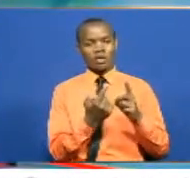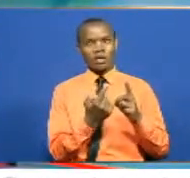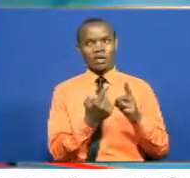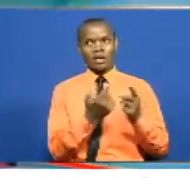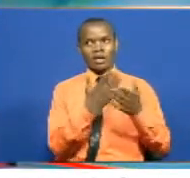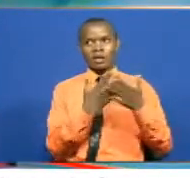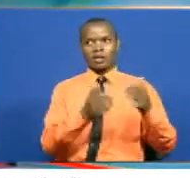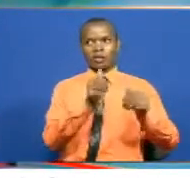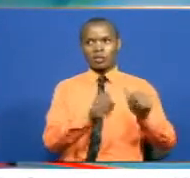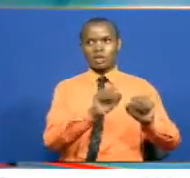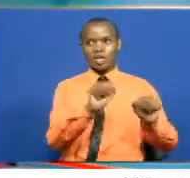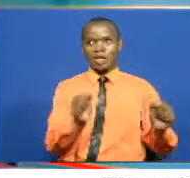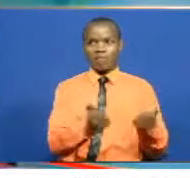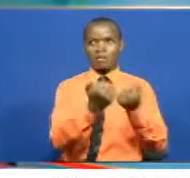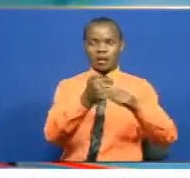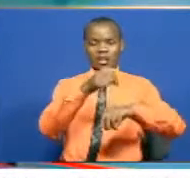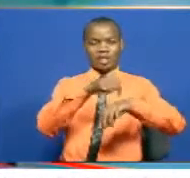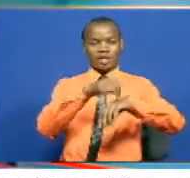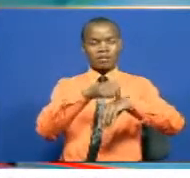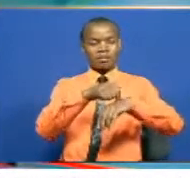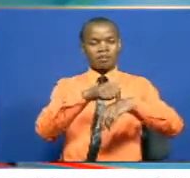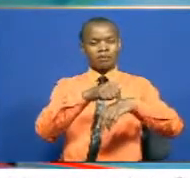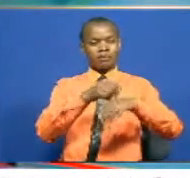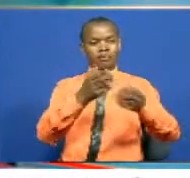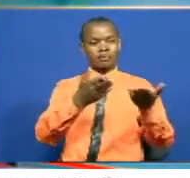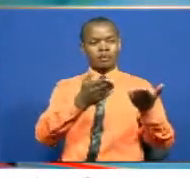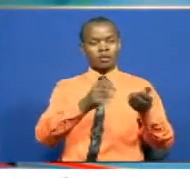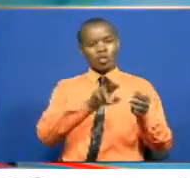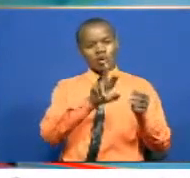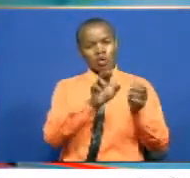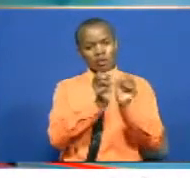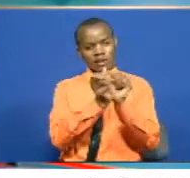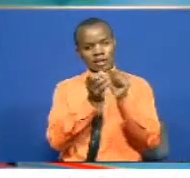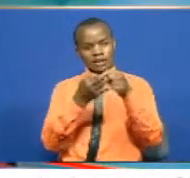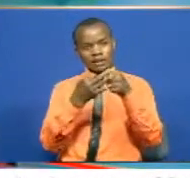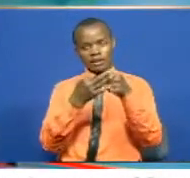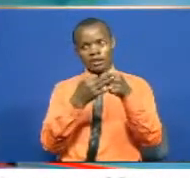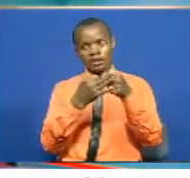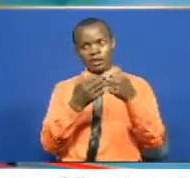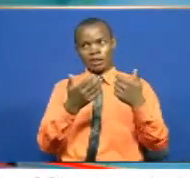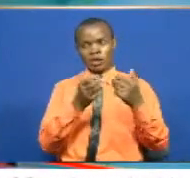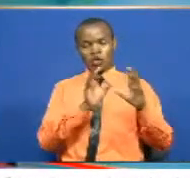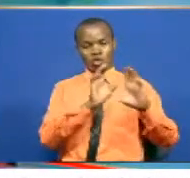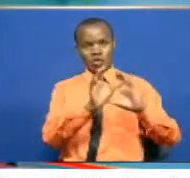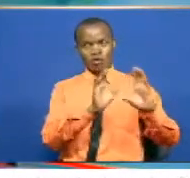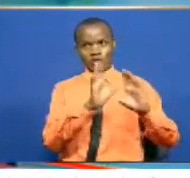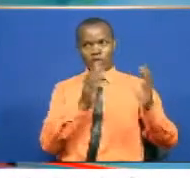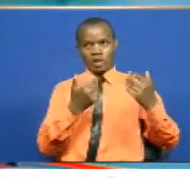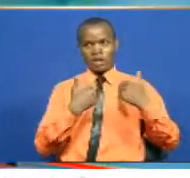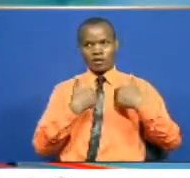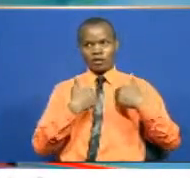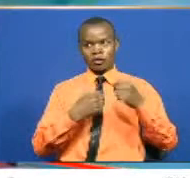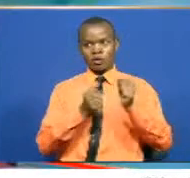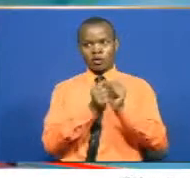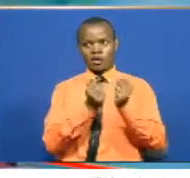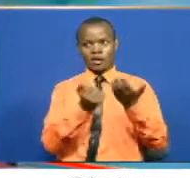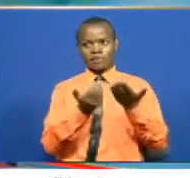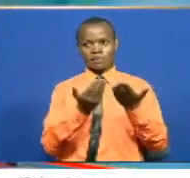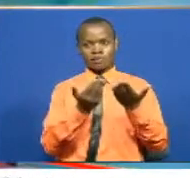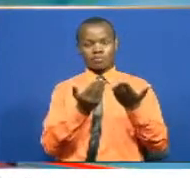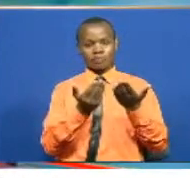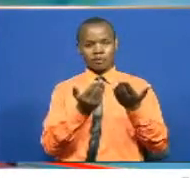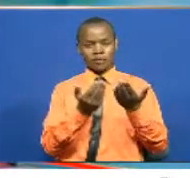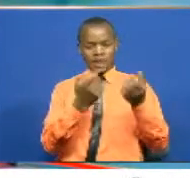Kenya Basketball Federation did this. I remember, I think in 2019, you know, I actually had a conversation with Mr. Orero and asked